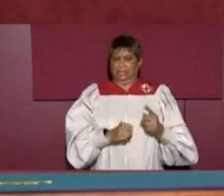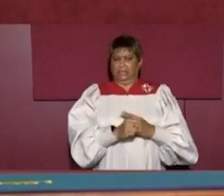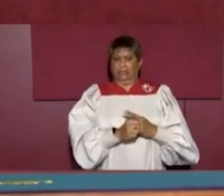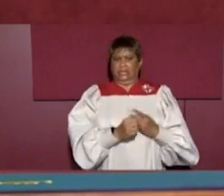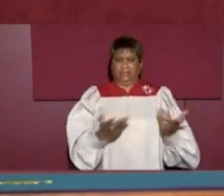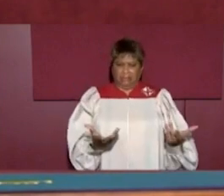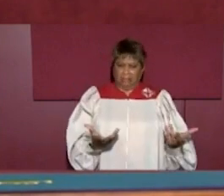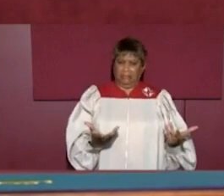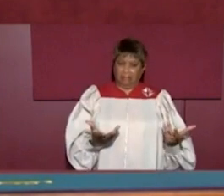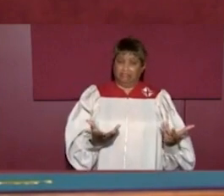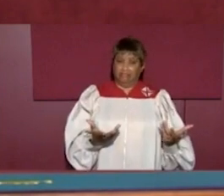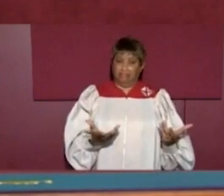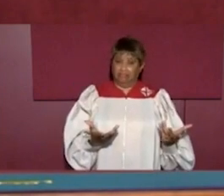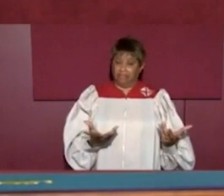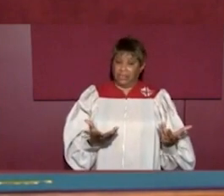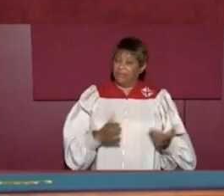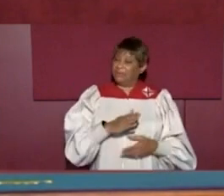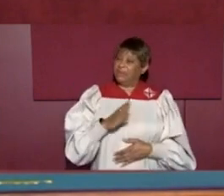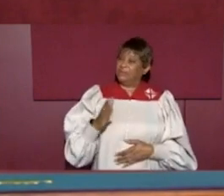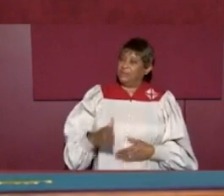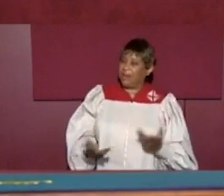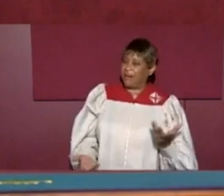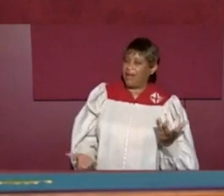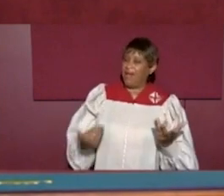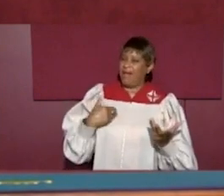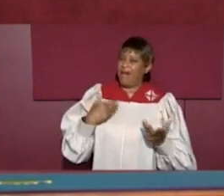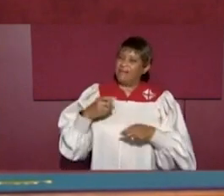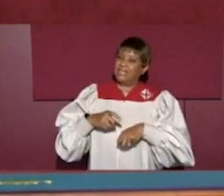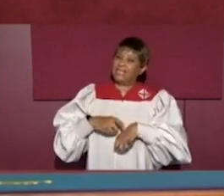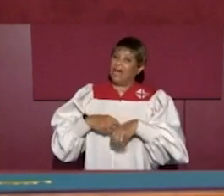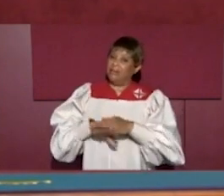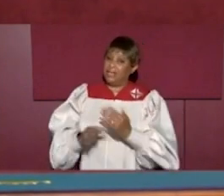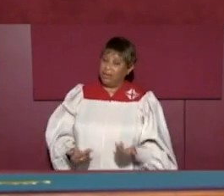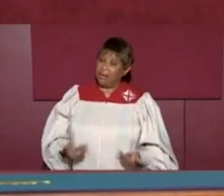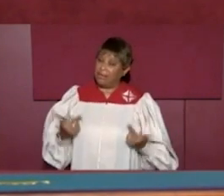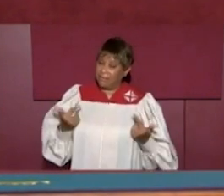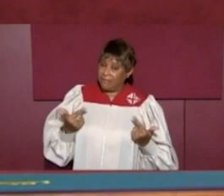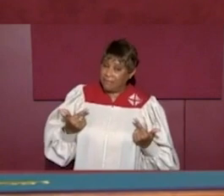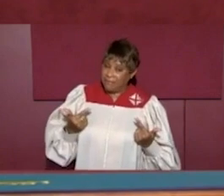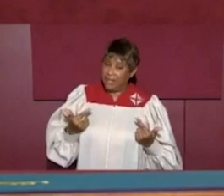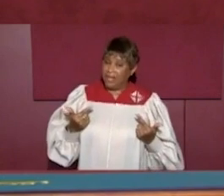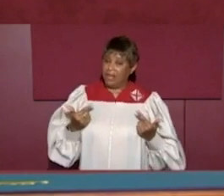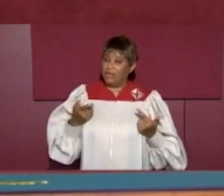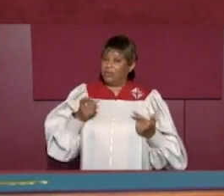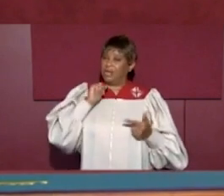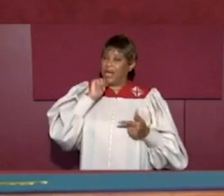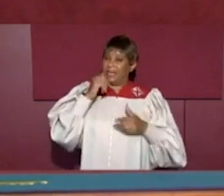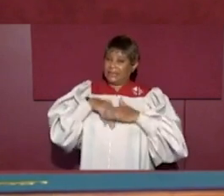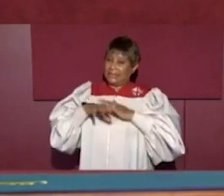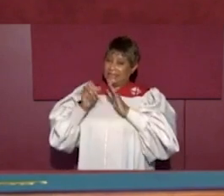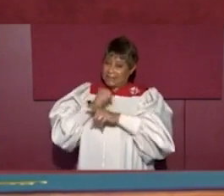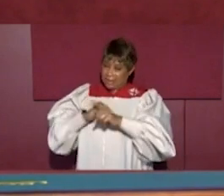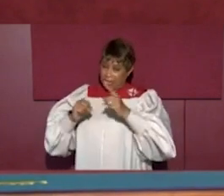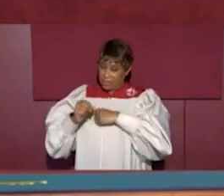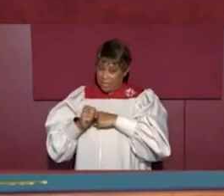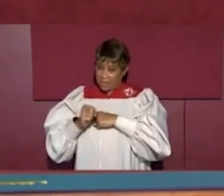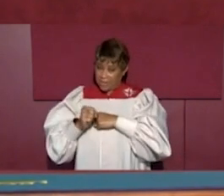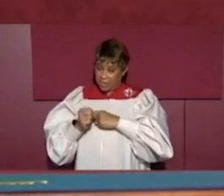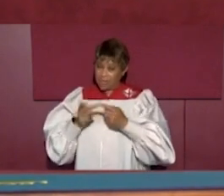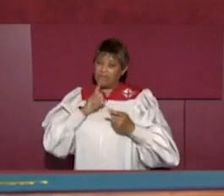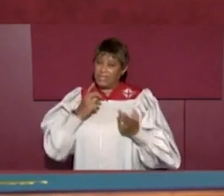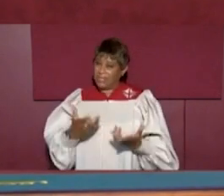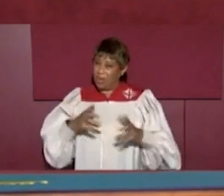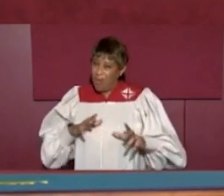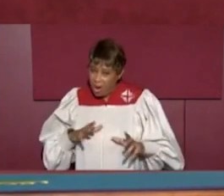in. If you've never had a time in your life when you were not in a situation that you didn't want to be